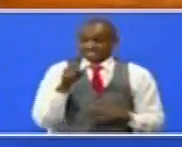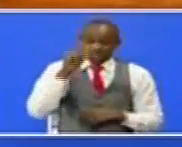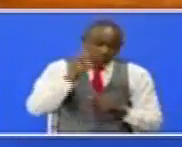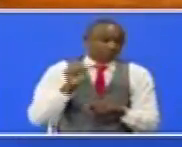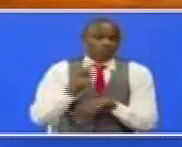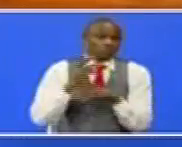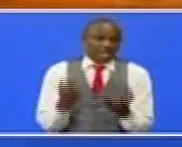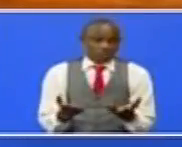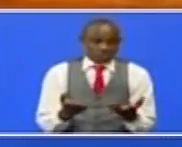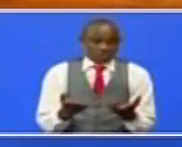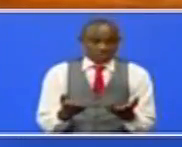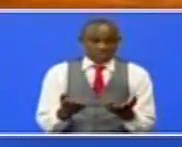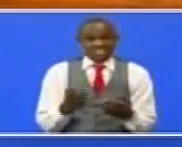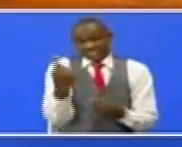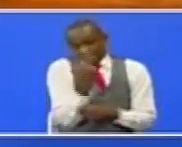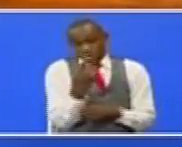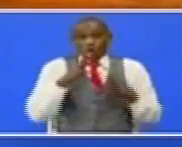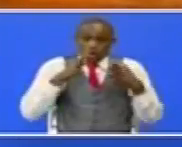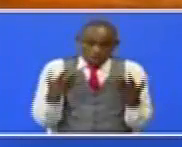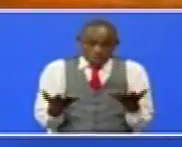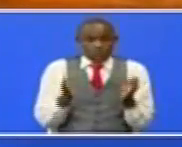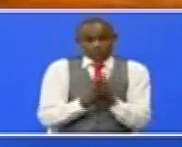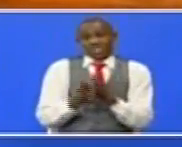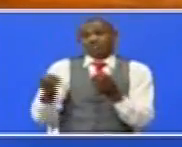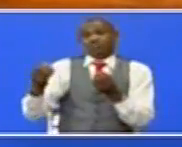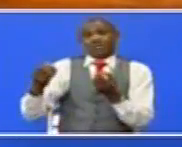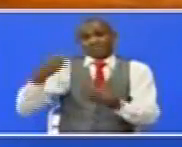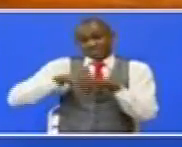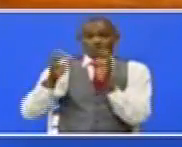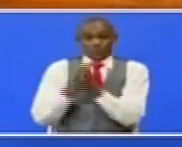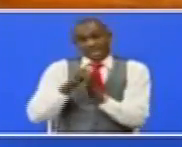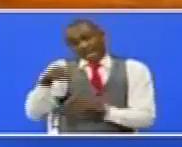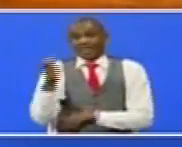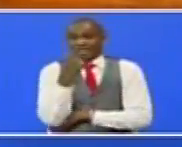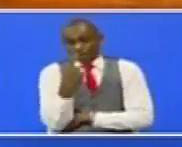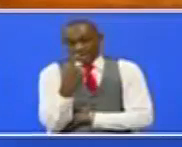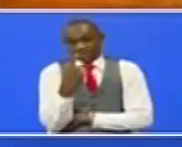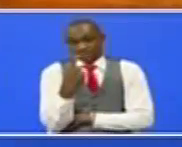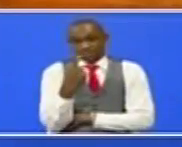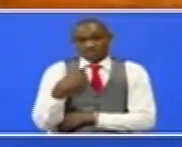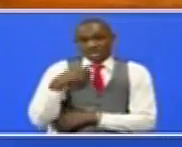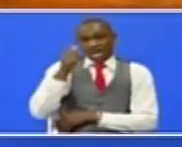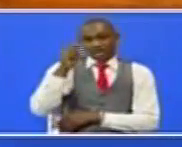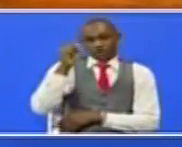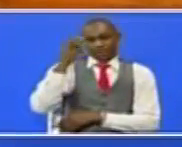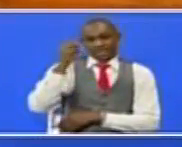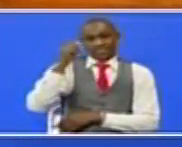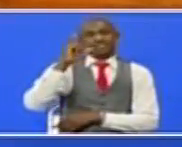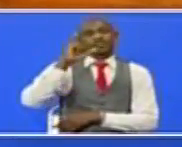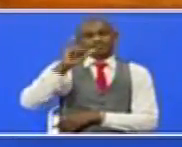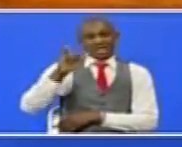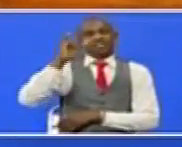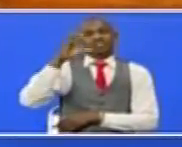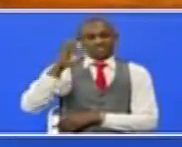used singly or in combination with another drug called paramomycin. So